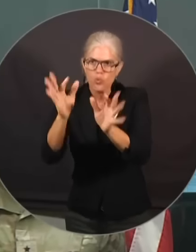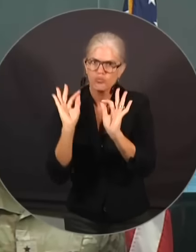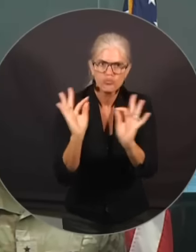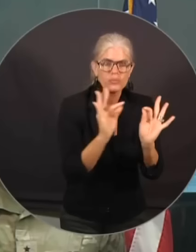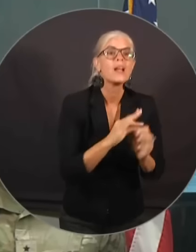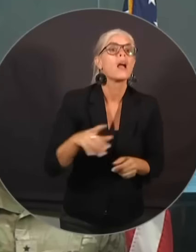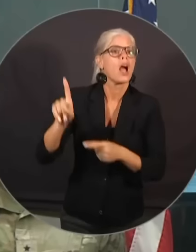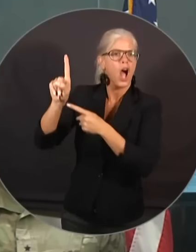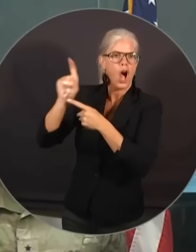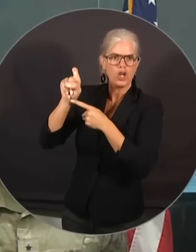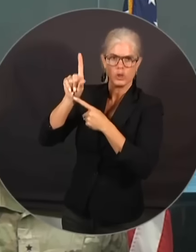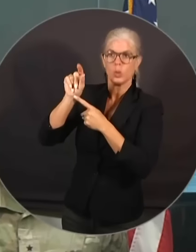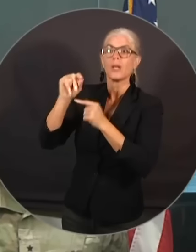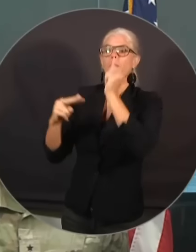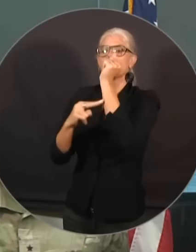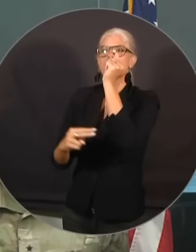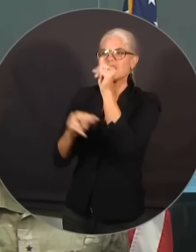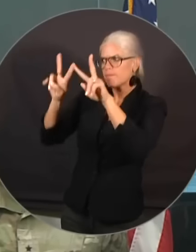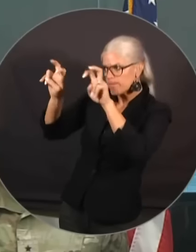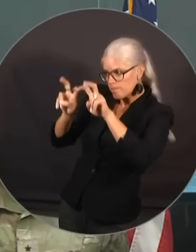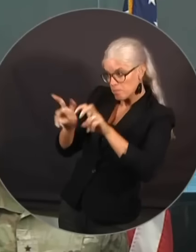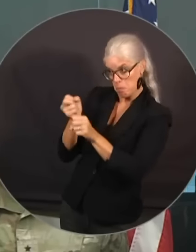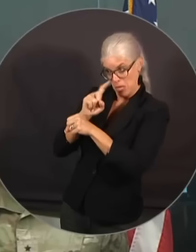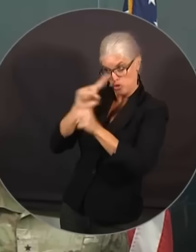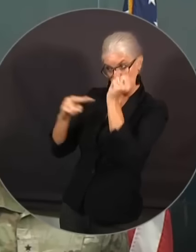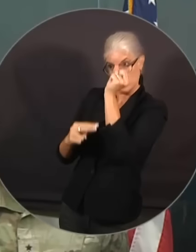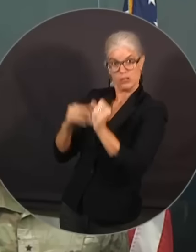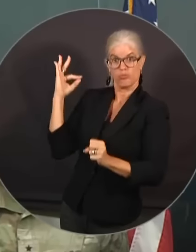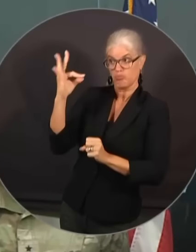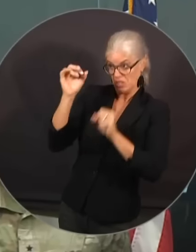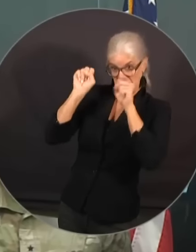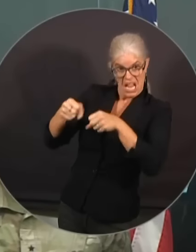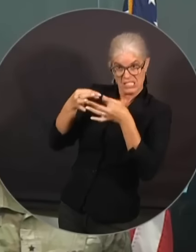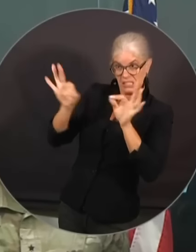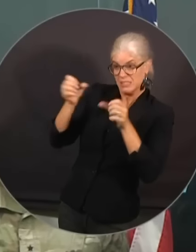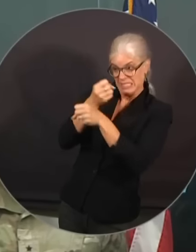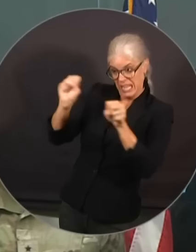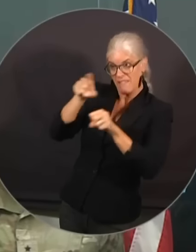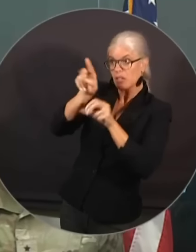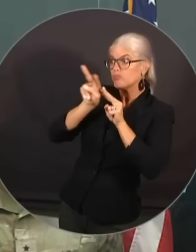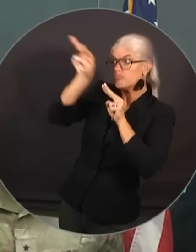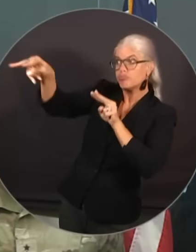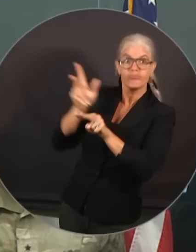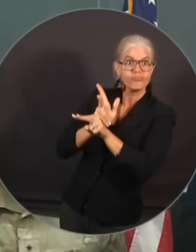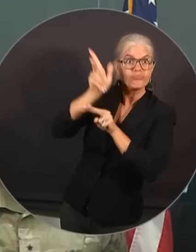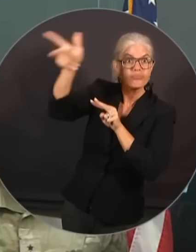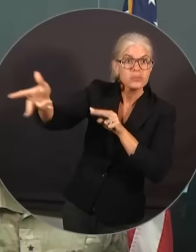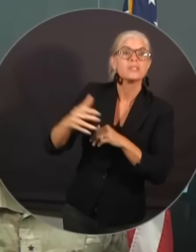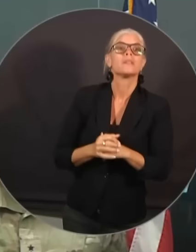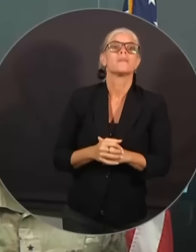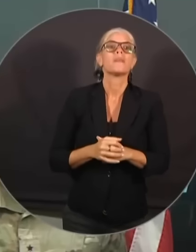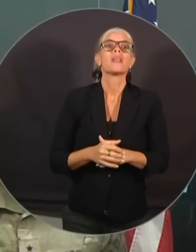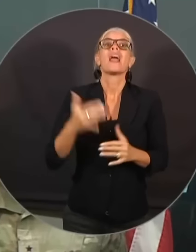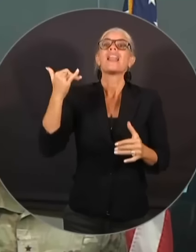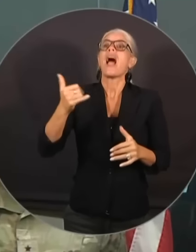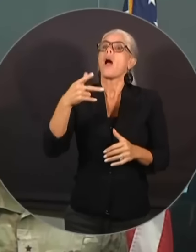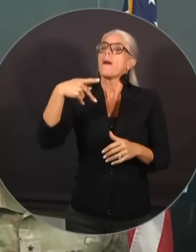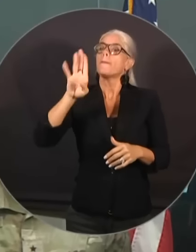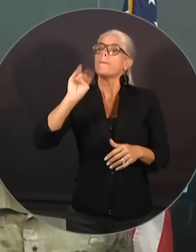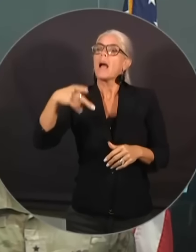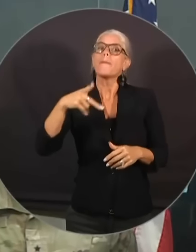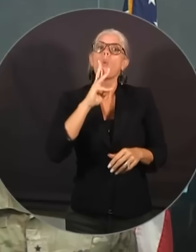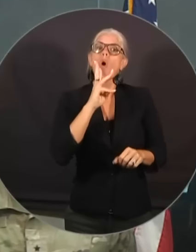700 generators, big 200 plus pieces of large equipment, and then the large pumps, which they have used not just in hurricanes, but in